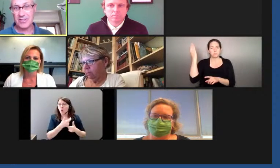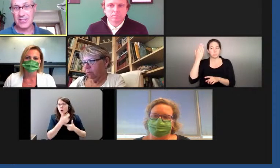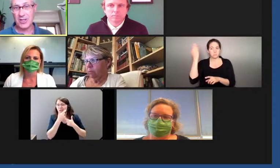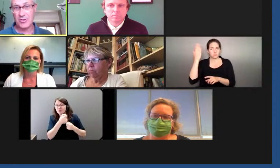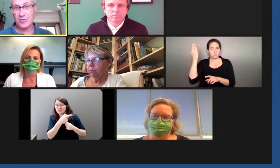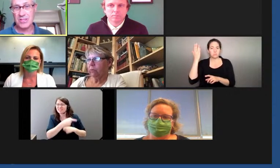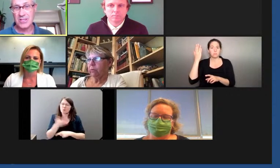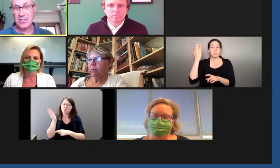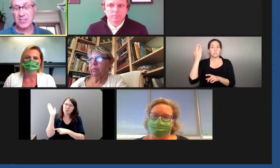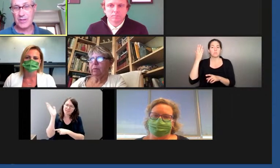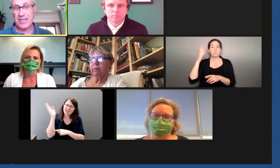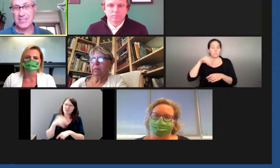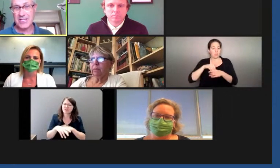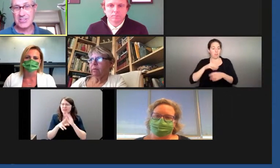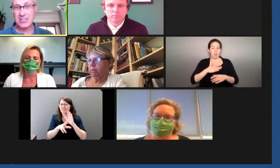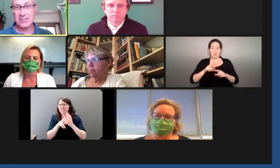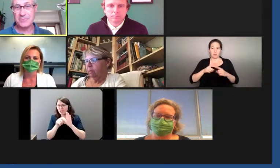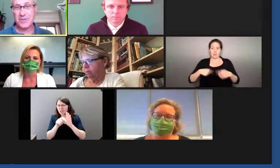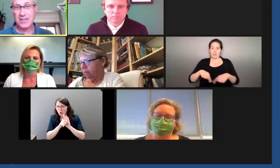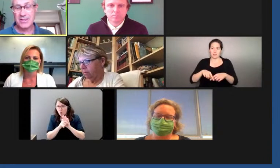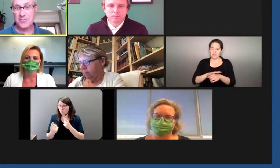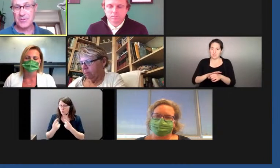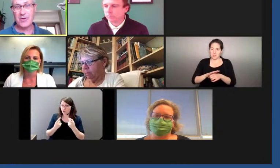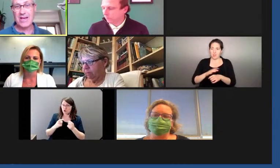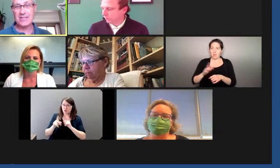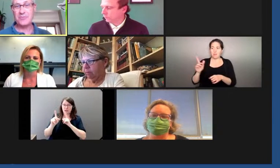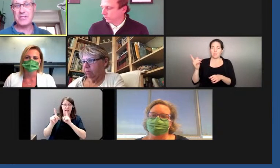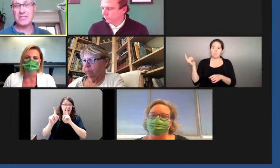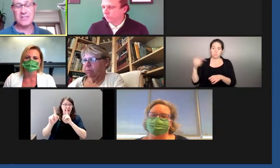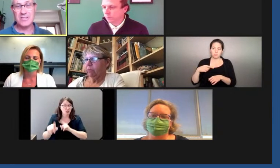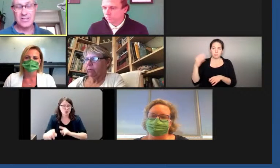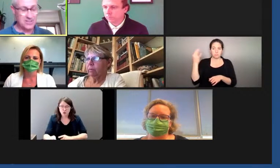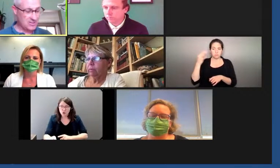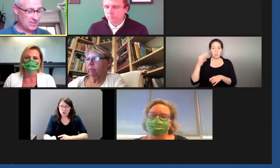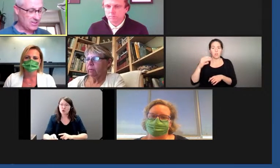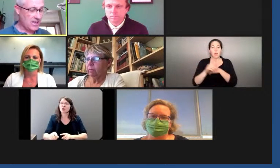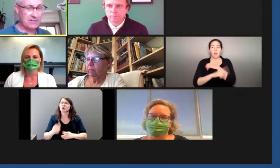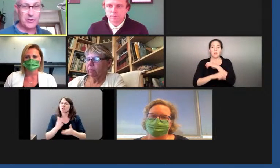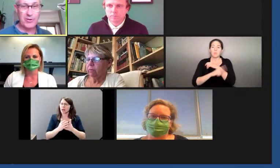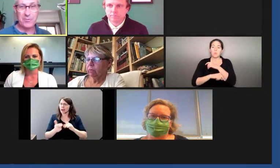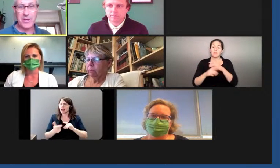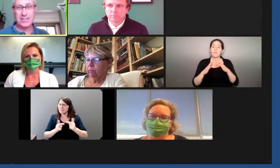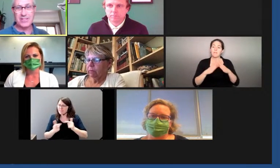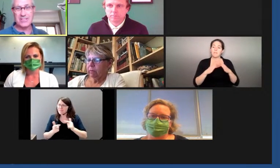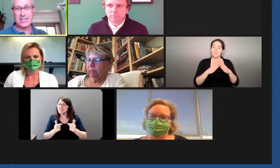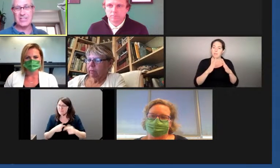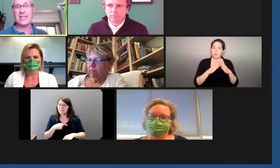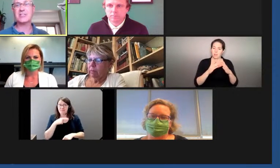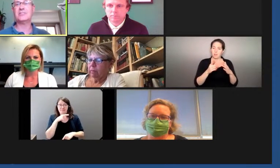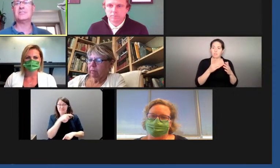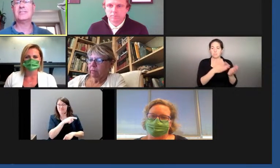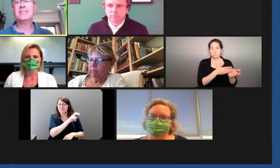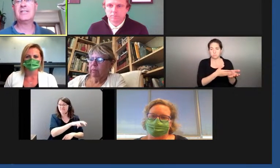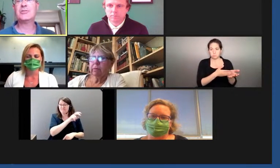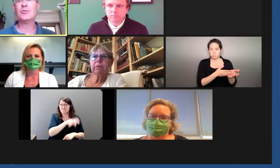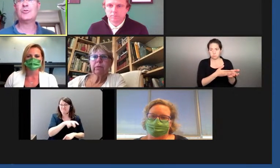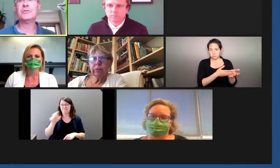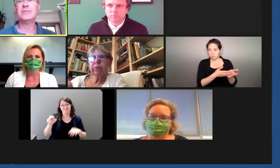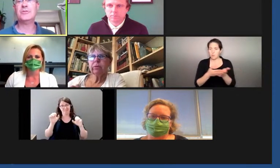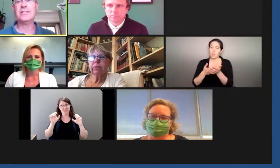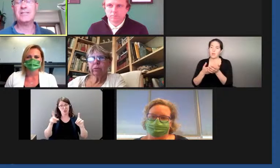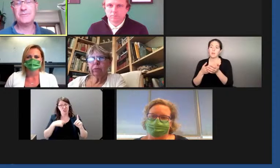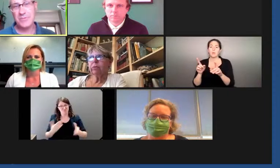presentation, videos, Q&A session, some interactive pieces. So I highly recommend it as an educational